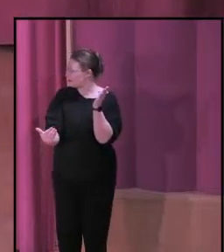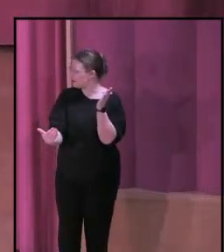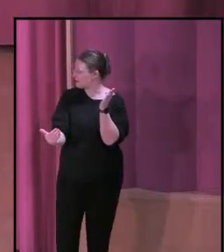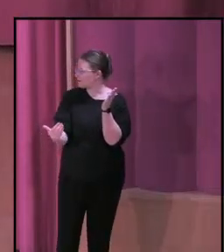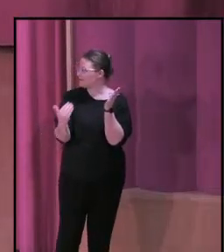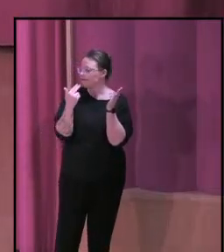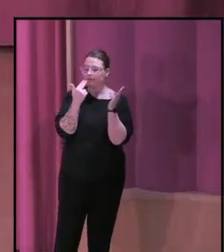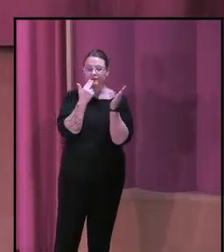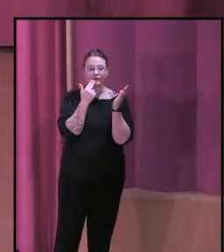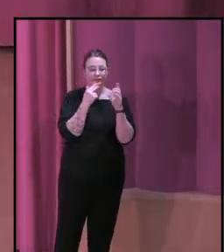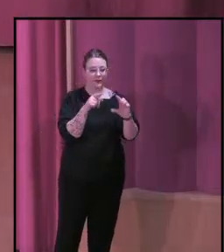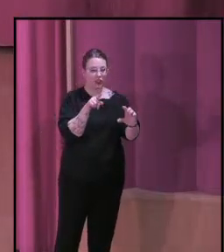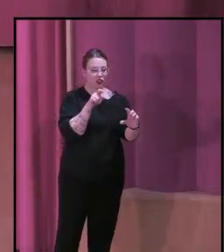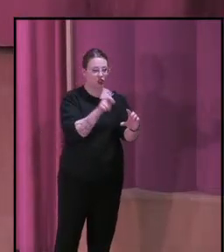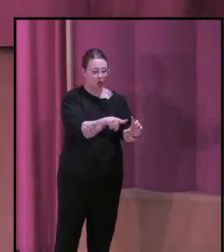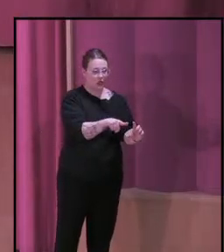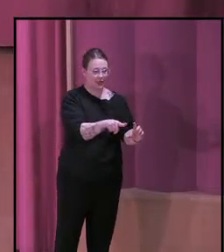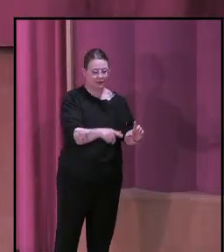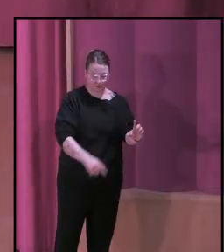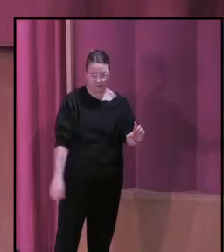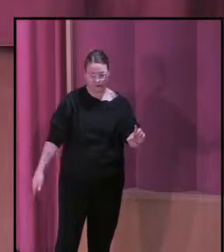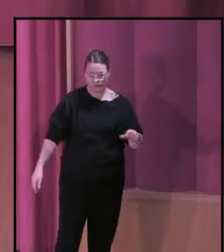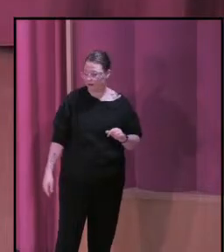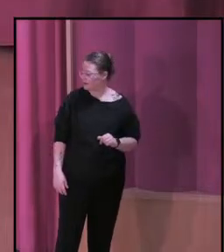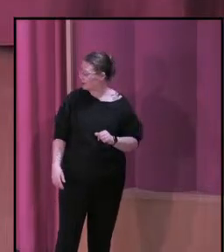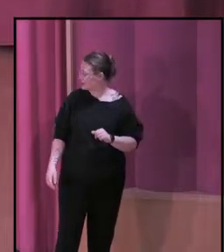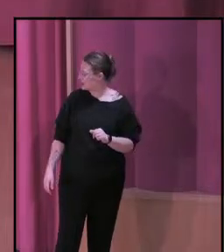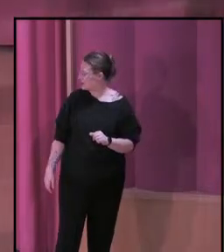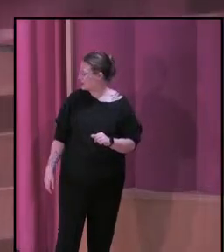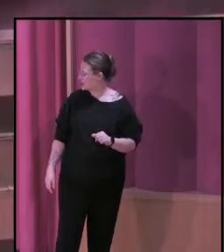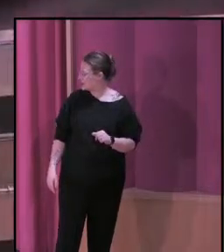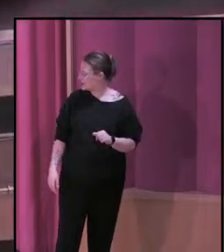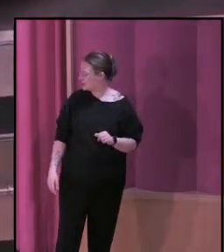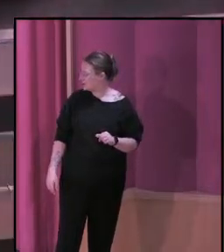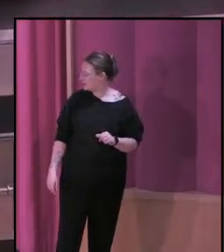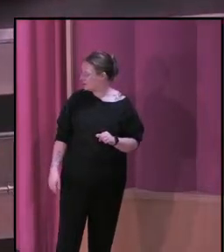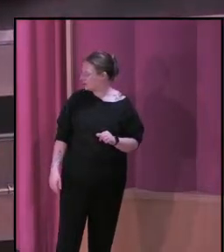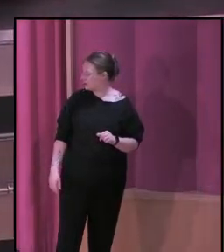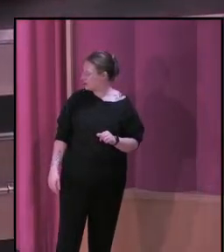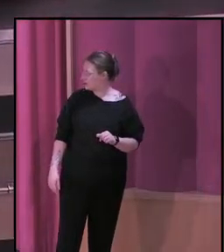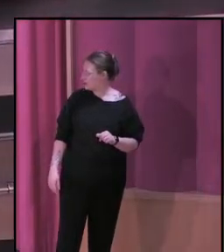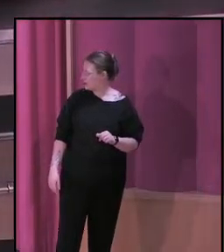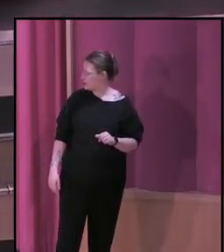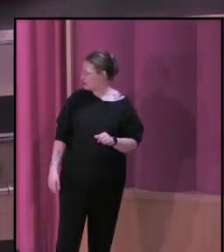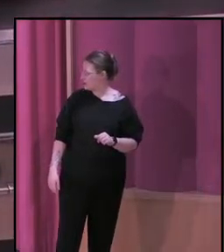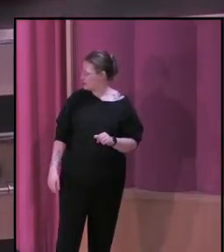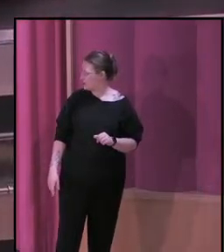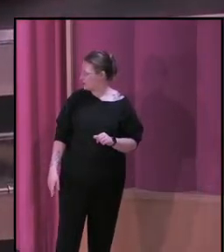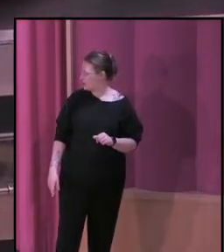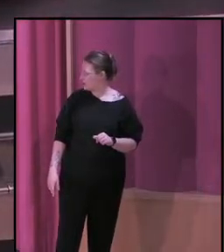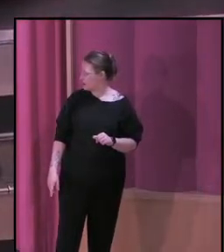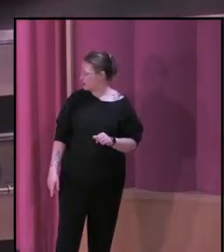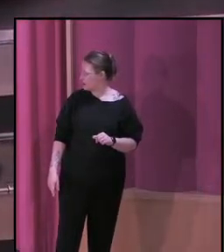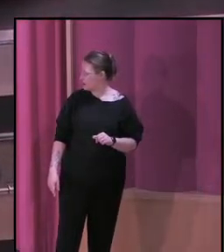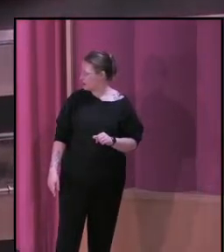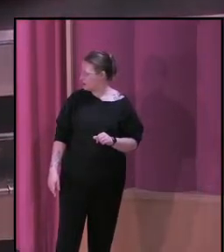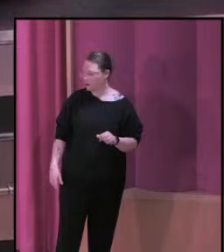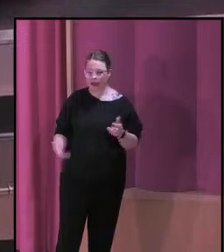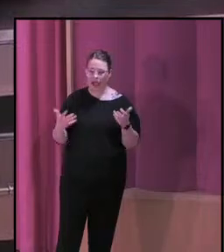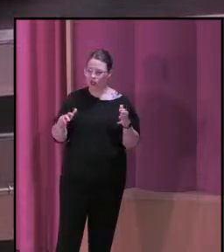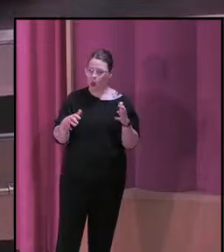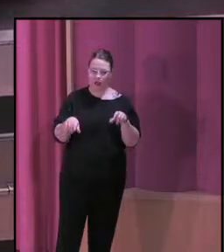target here connected to the trigger. So we'll get this set up here without breaking any